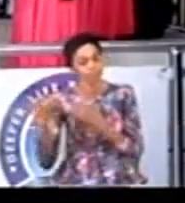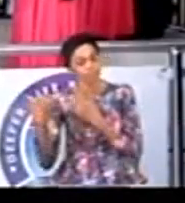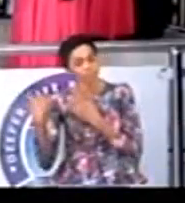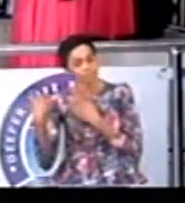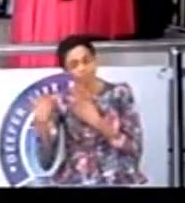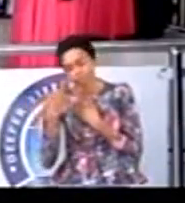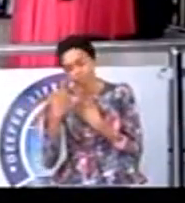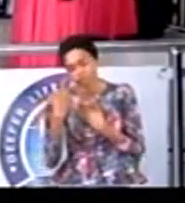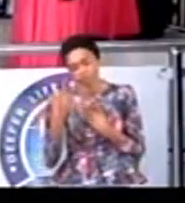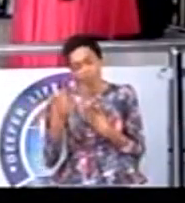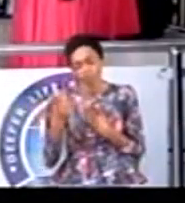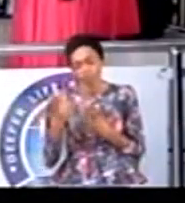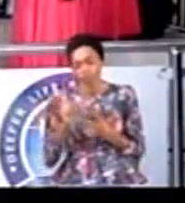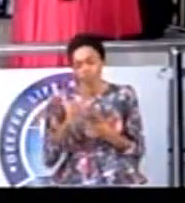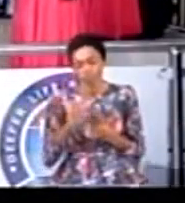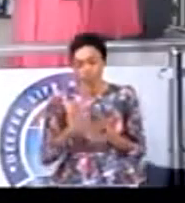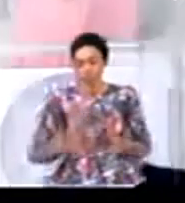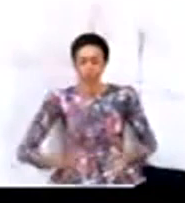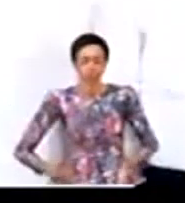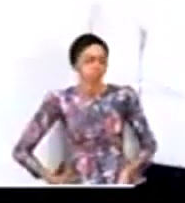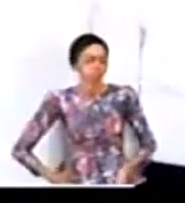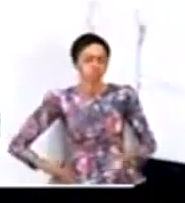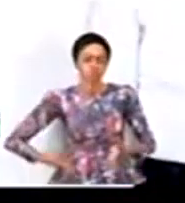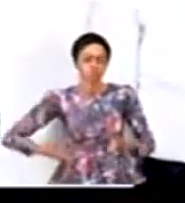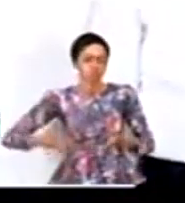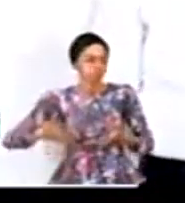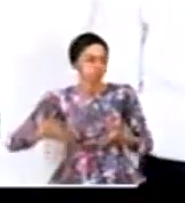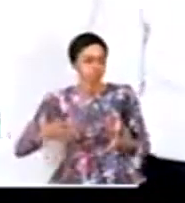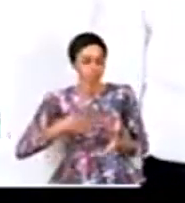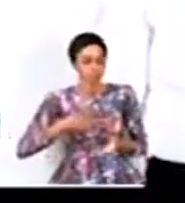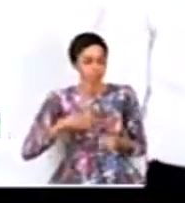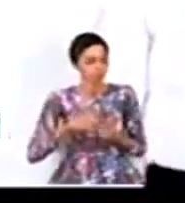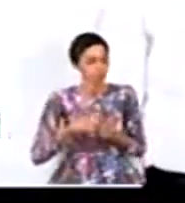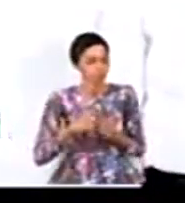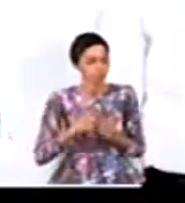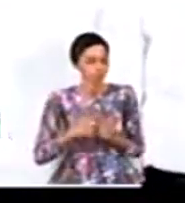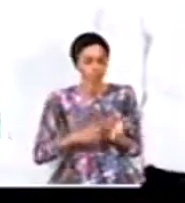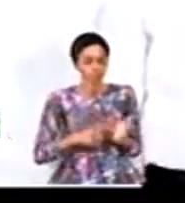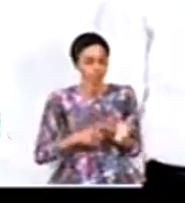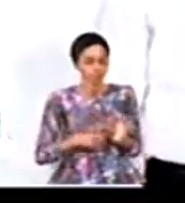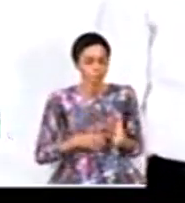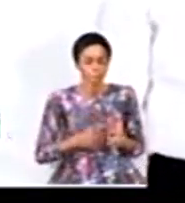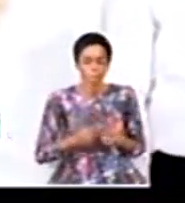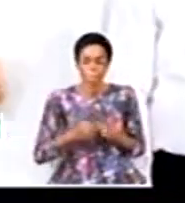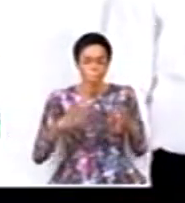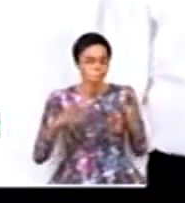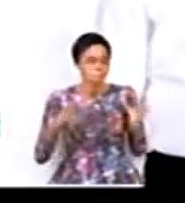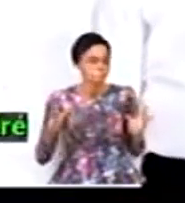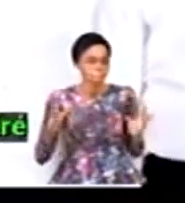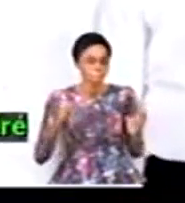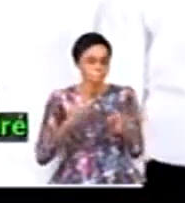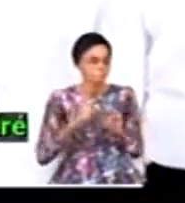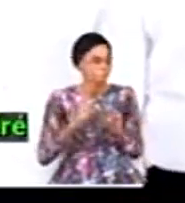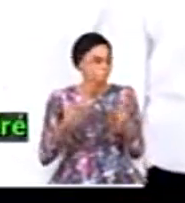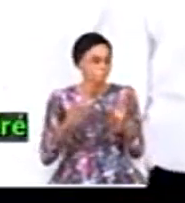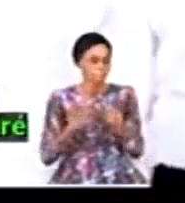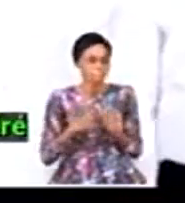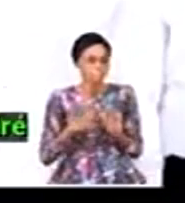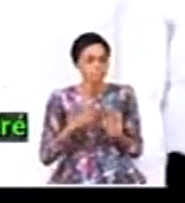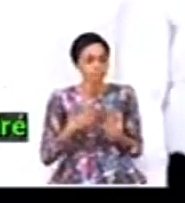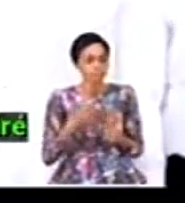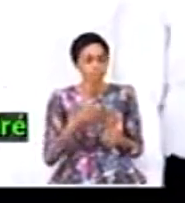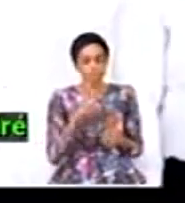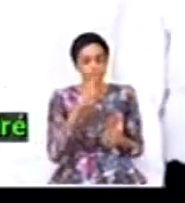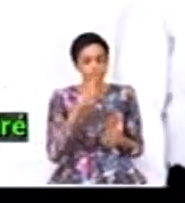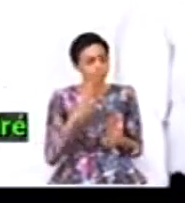burden seems so heavy, my troubles sometimes many, and